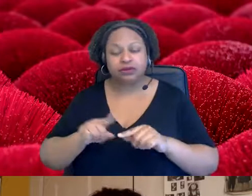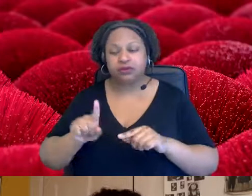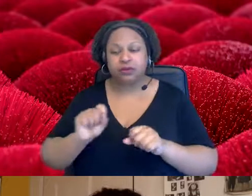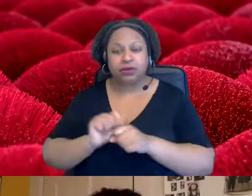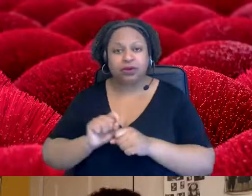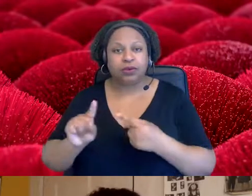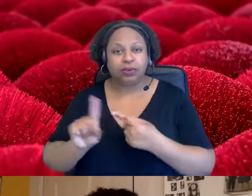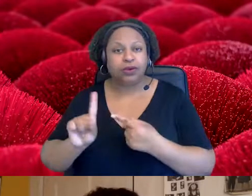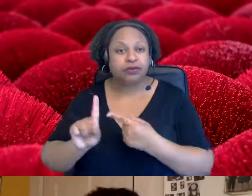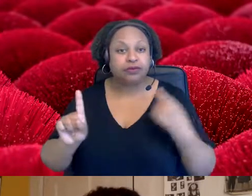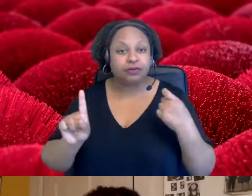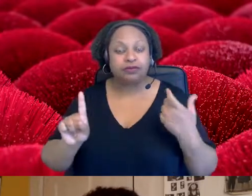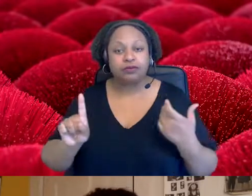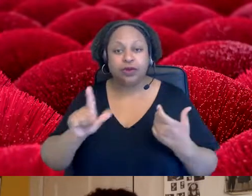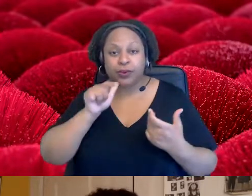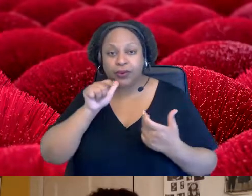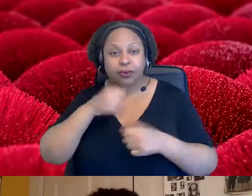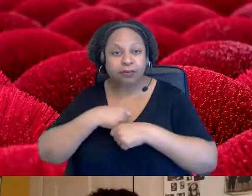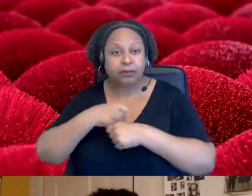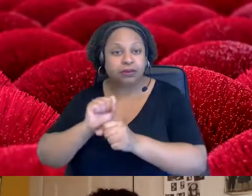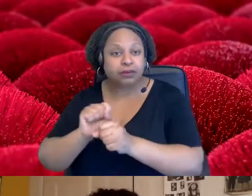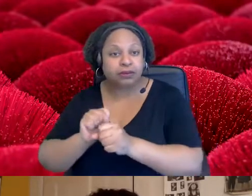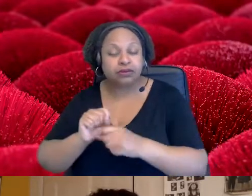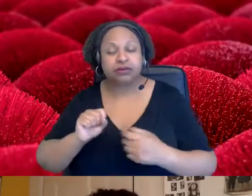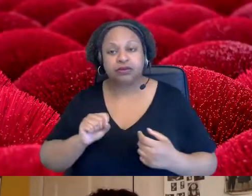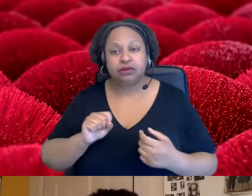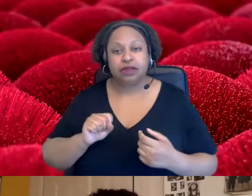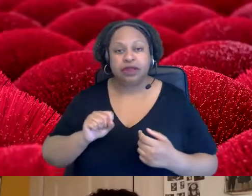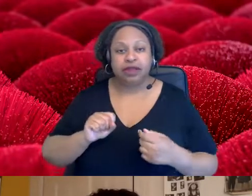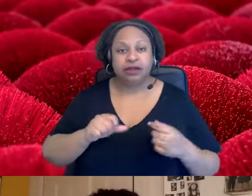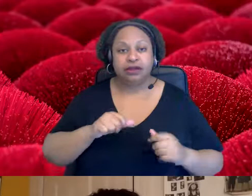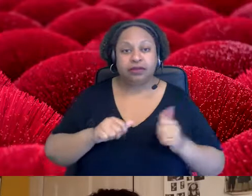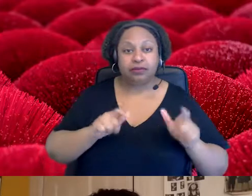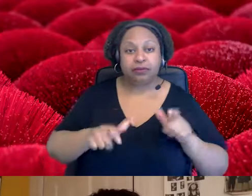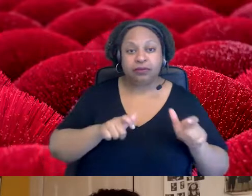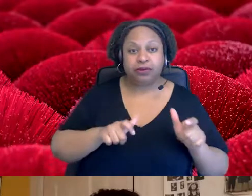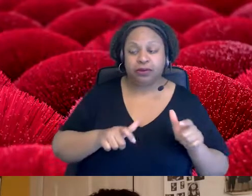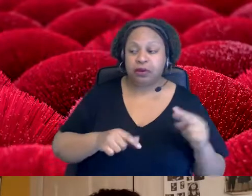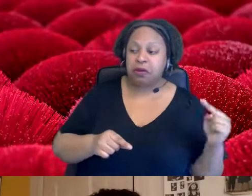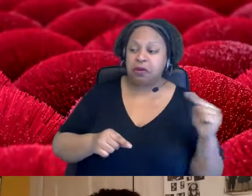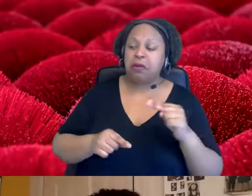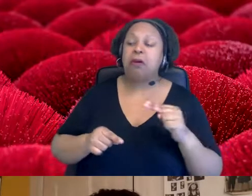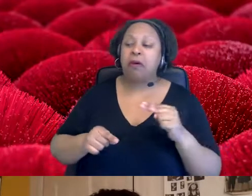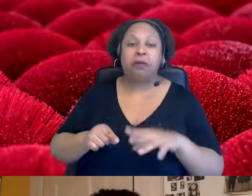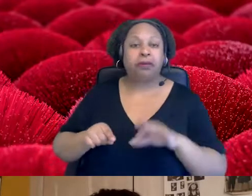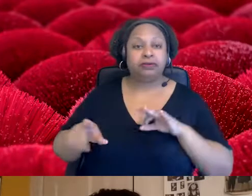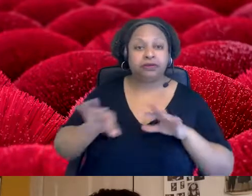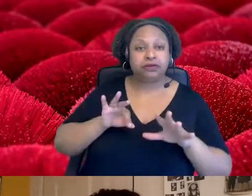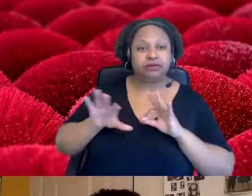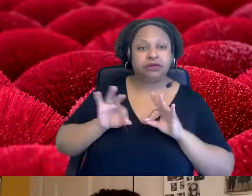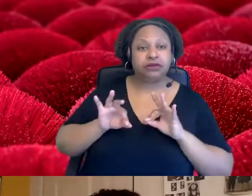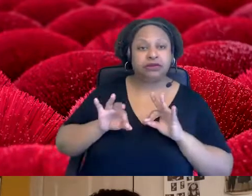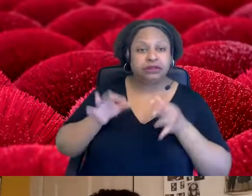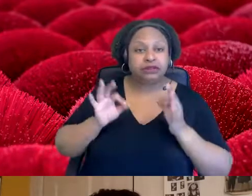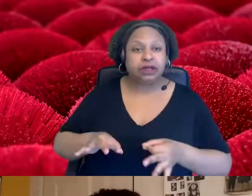who's deciding who's going to be shown and programmed. So I think